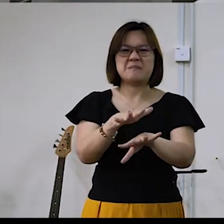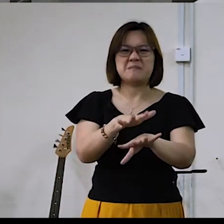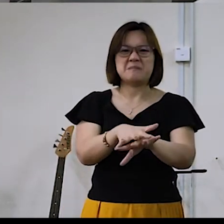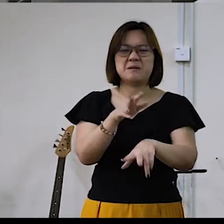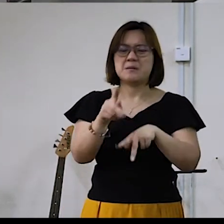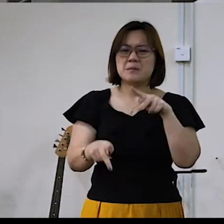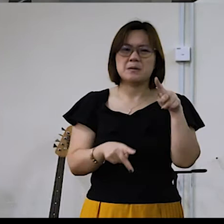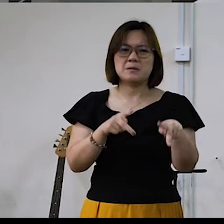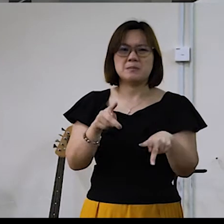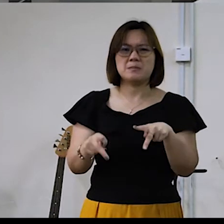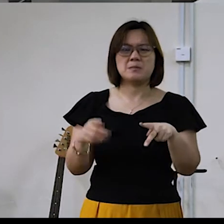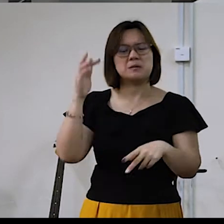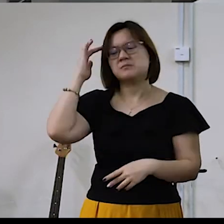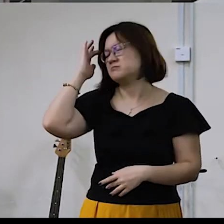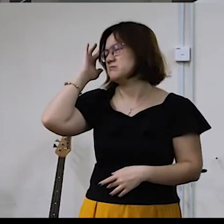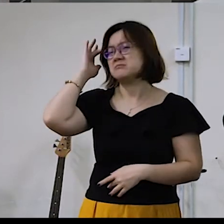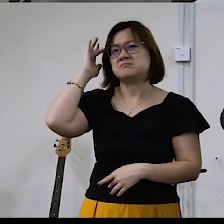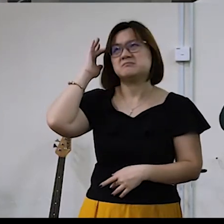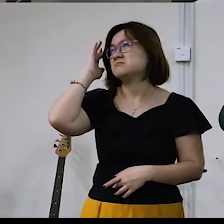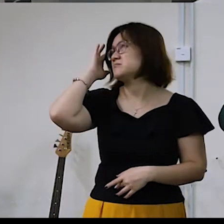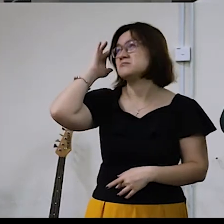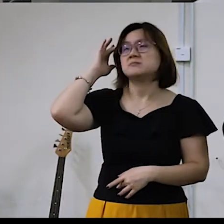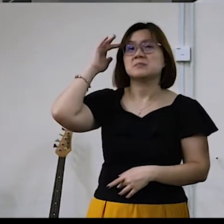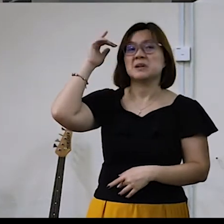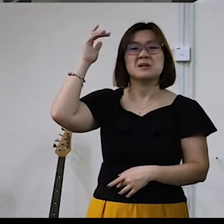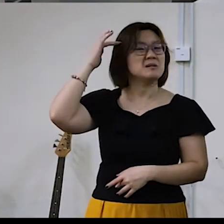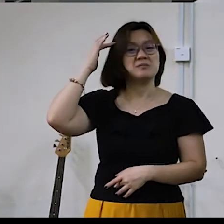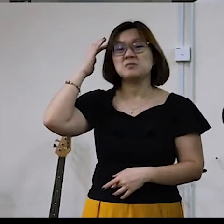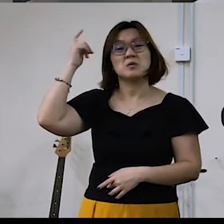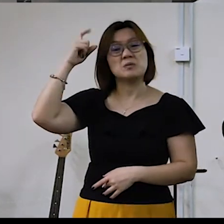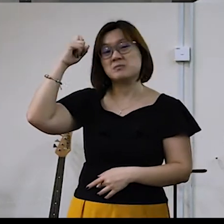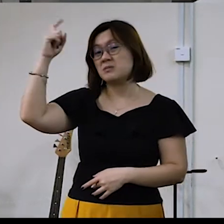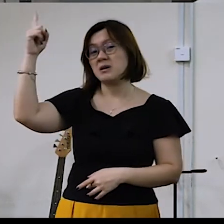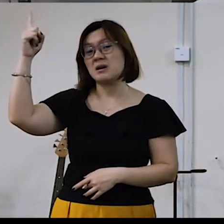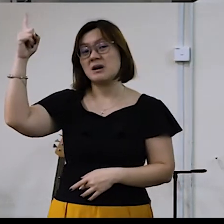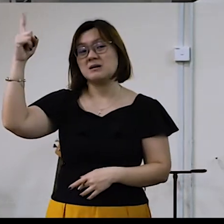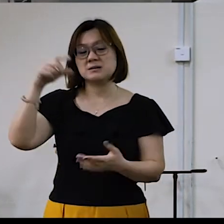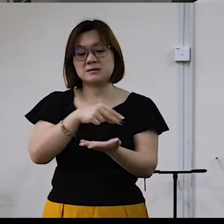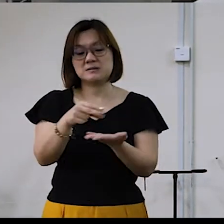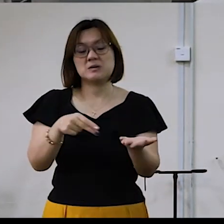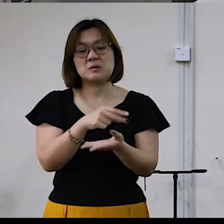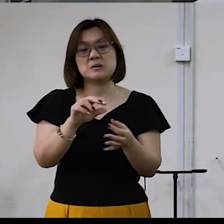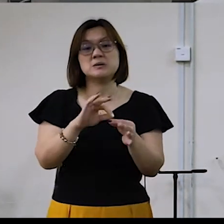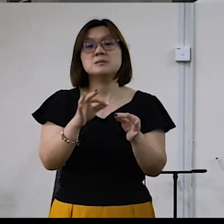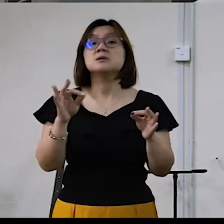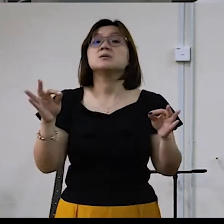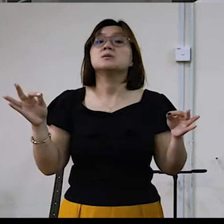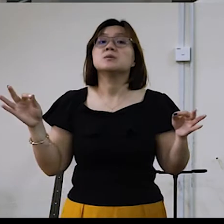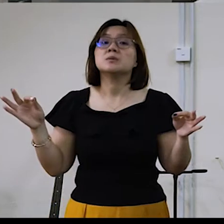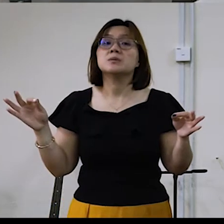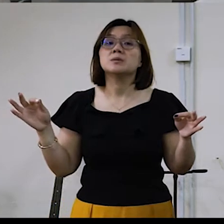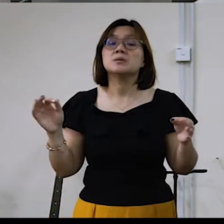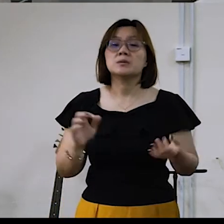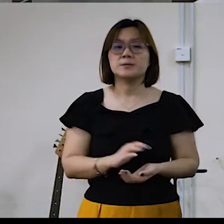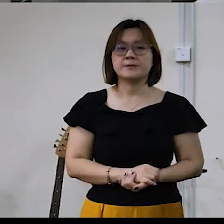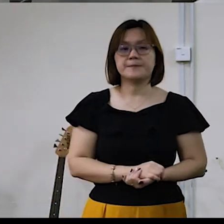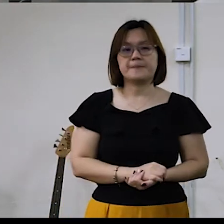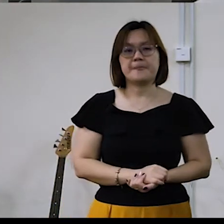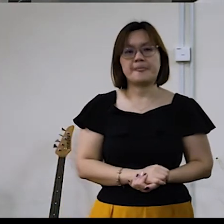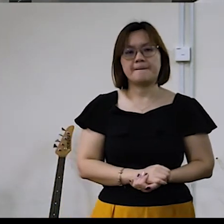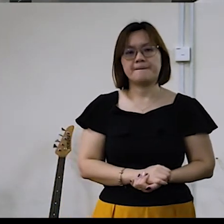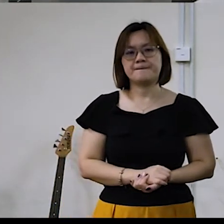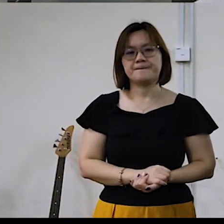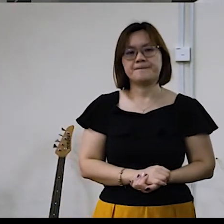when Jesus died, who is the one who brought Jesus back to, this is in the Bible, who brought Jesus back to life on the first